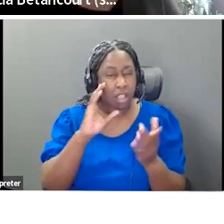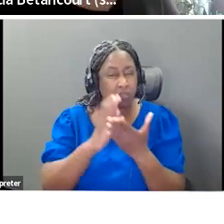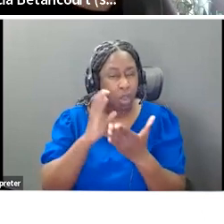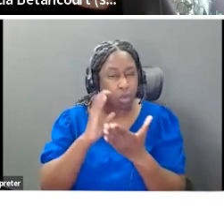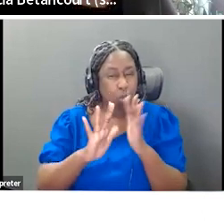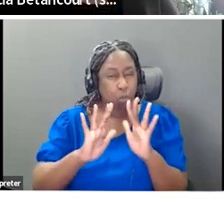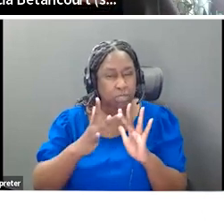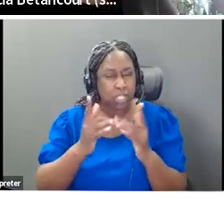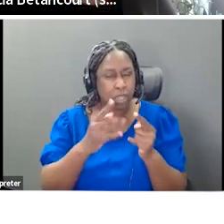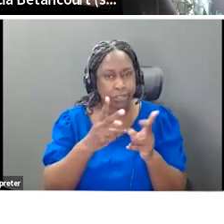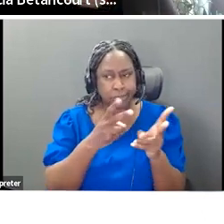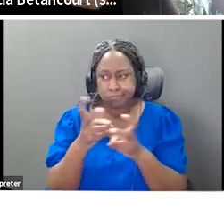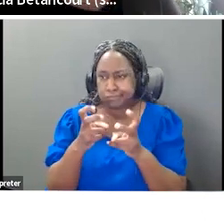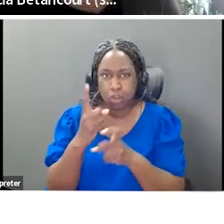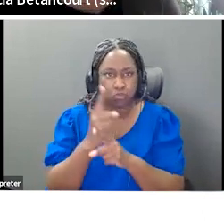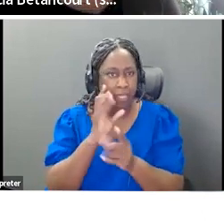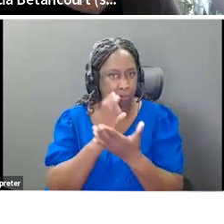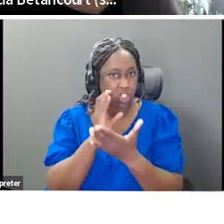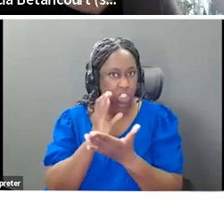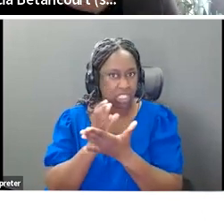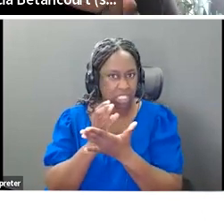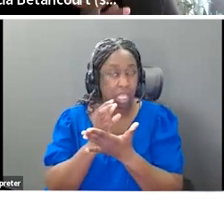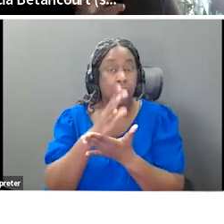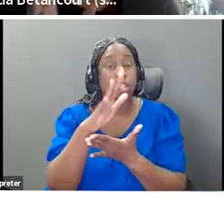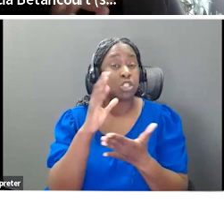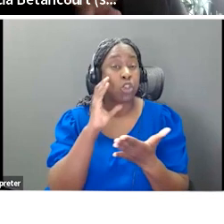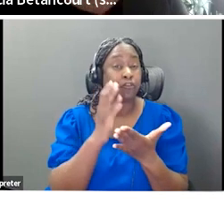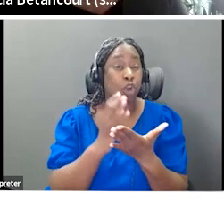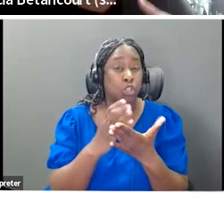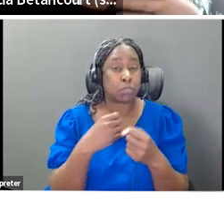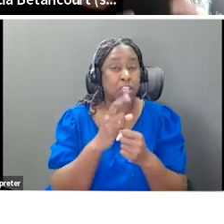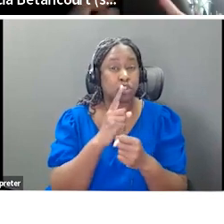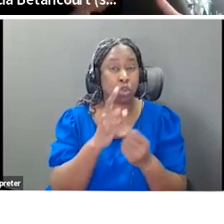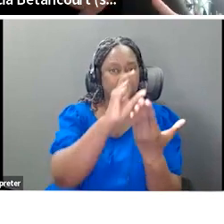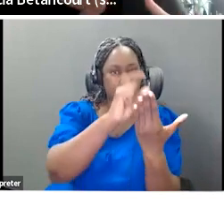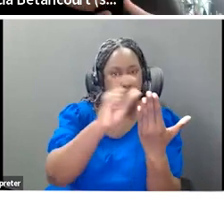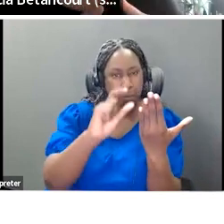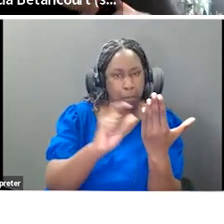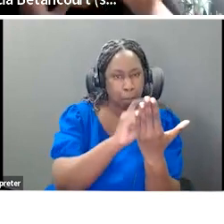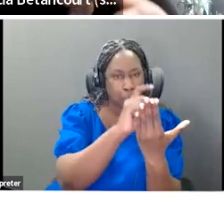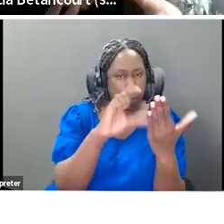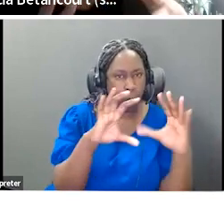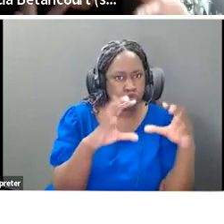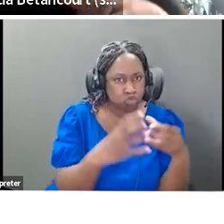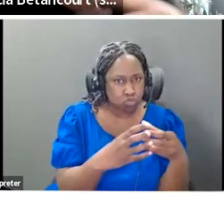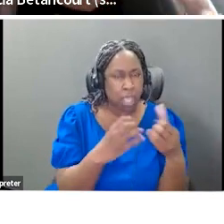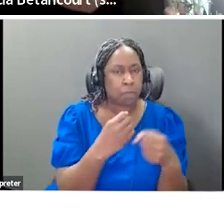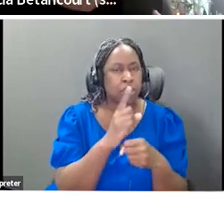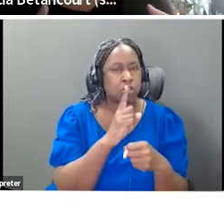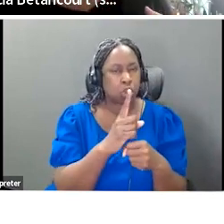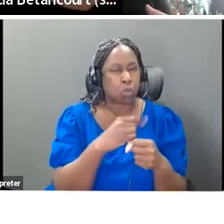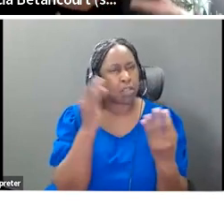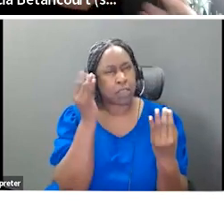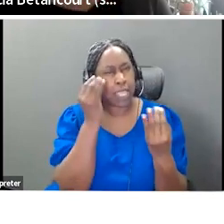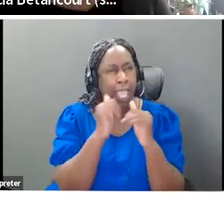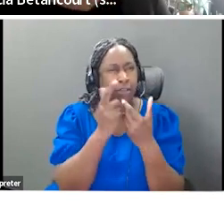right images. We look at the photos as a group and make sure they're in a thoughtful order. And then that makes, when we're grouping